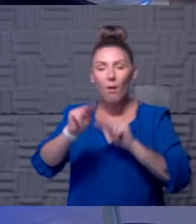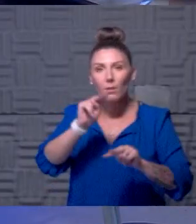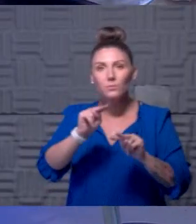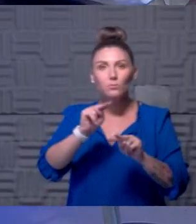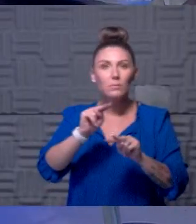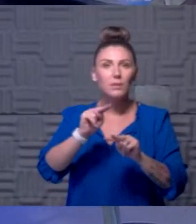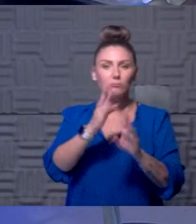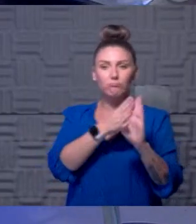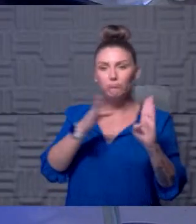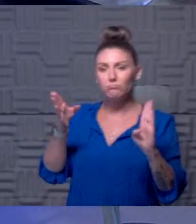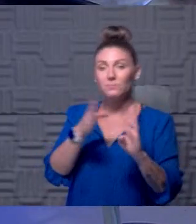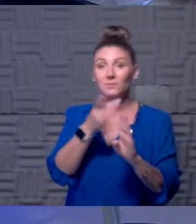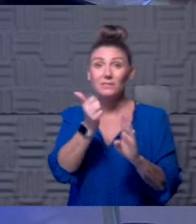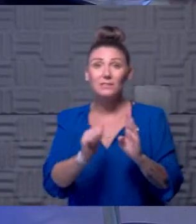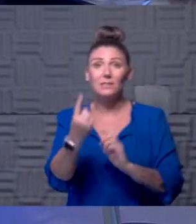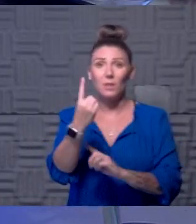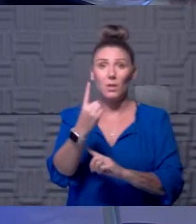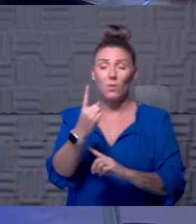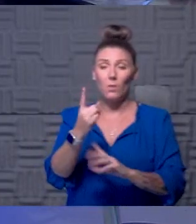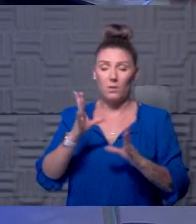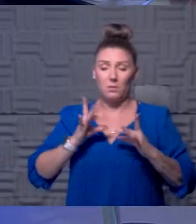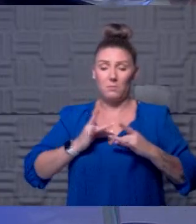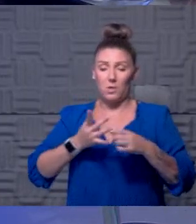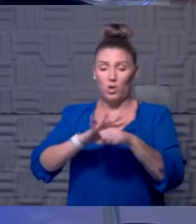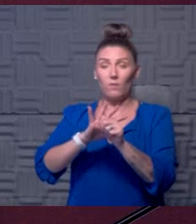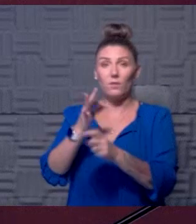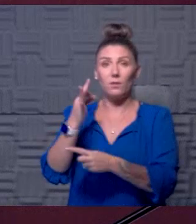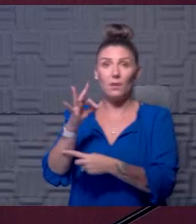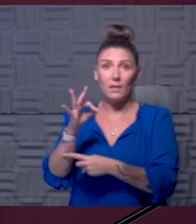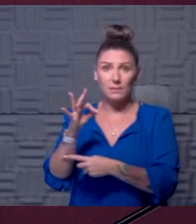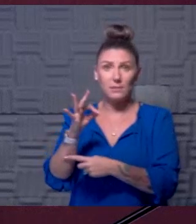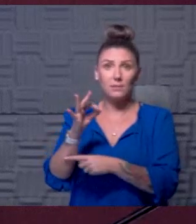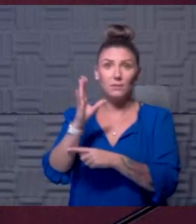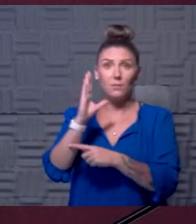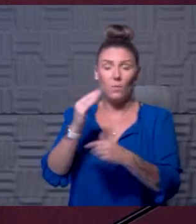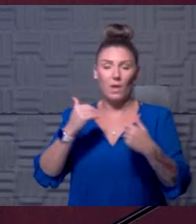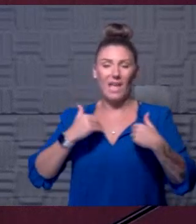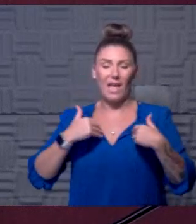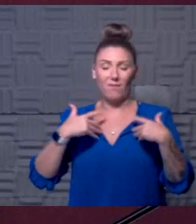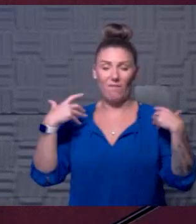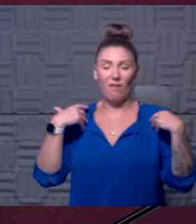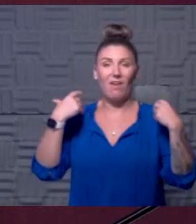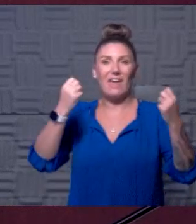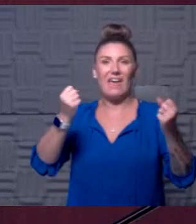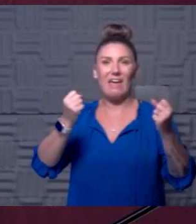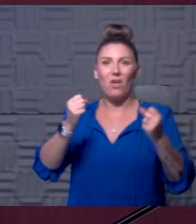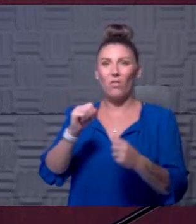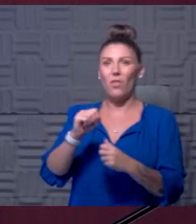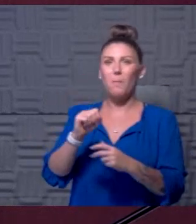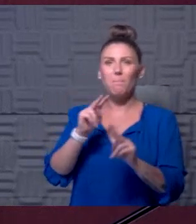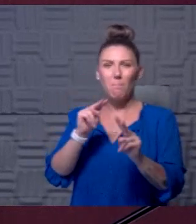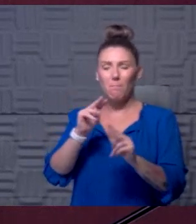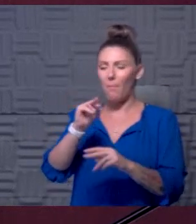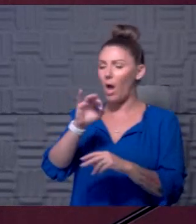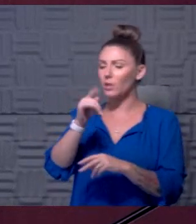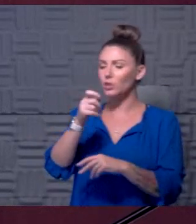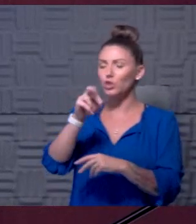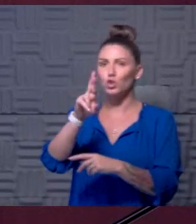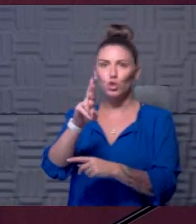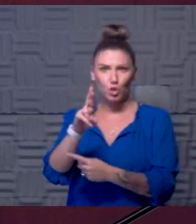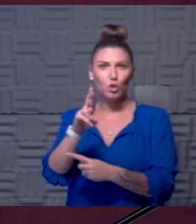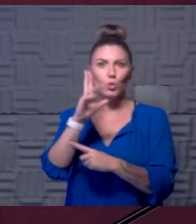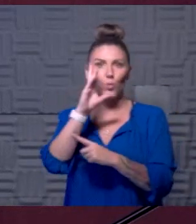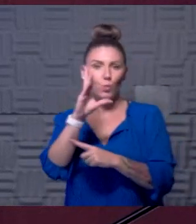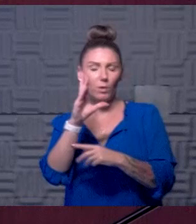period, anybody that gets COVID-19 infection are actually going to have a health monitor that's going to give you information